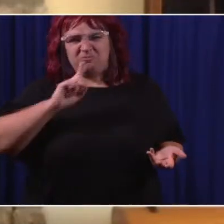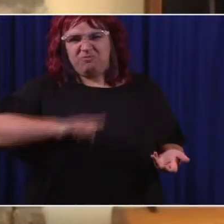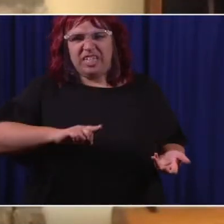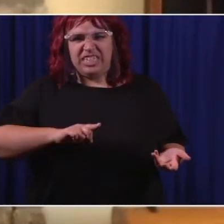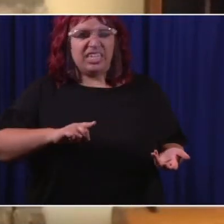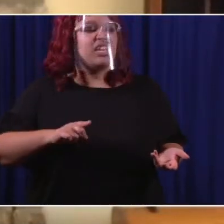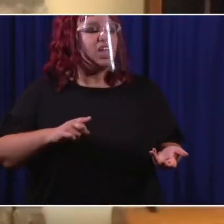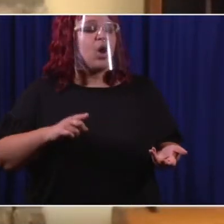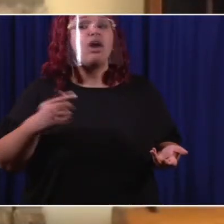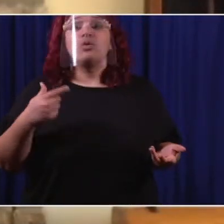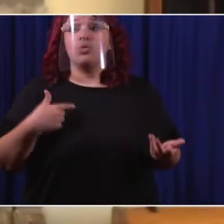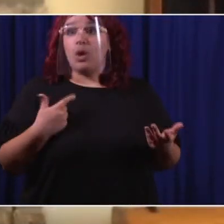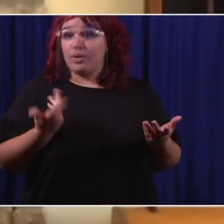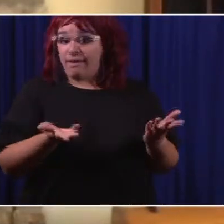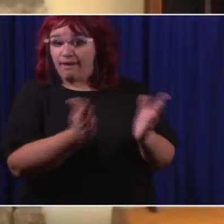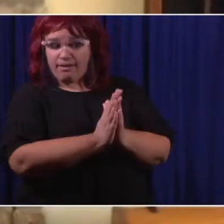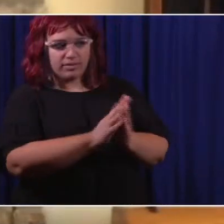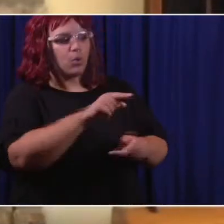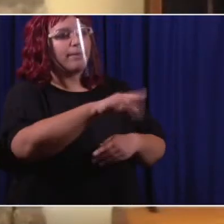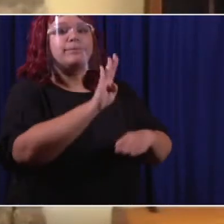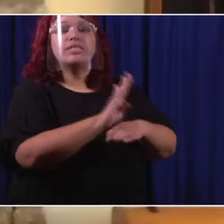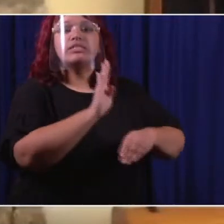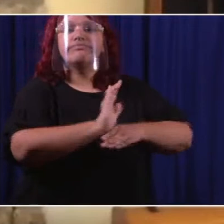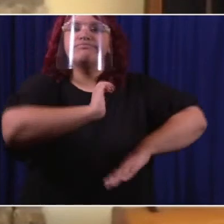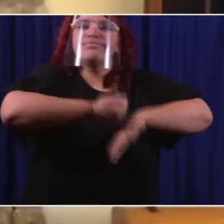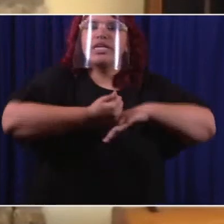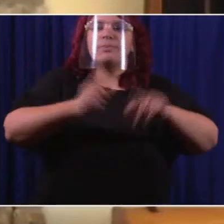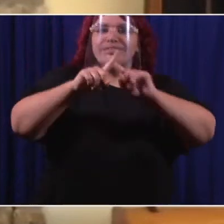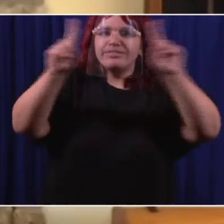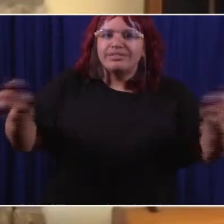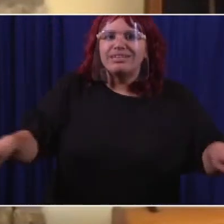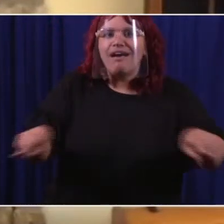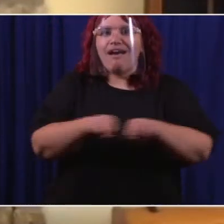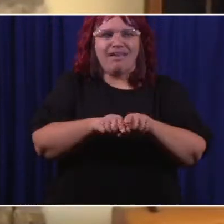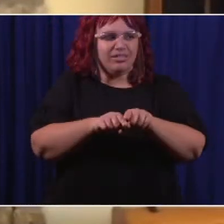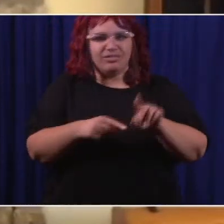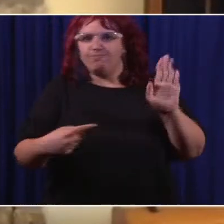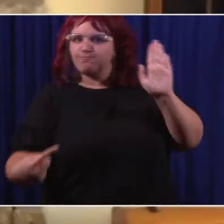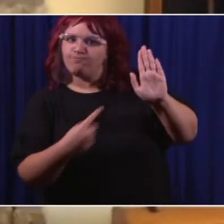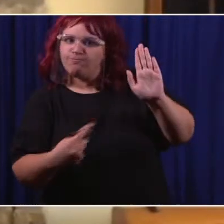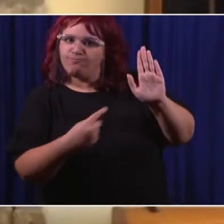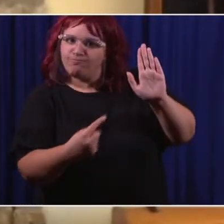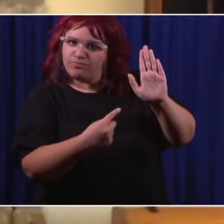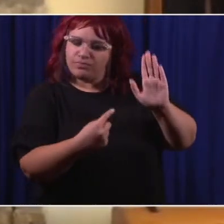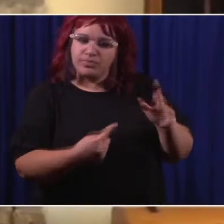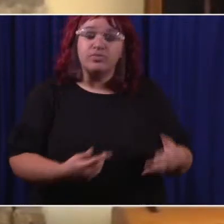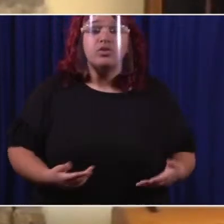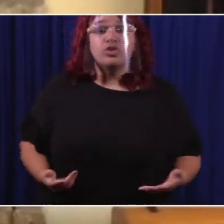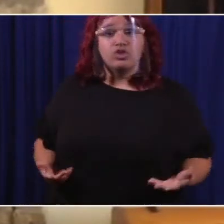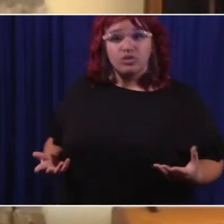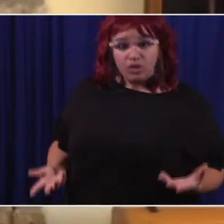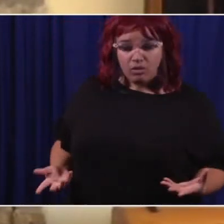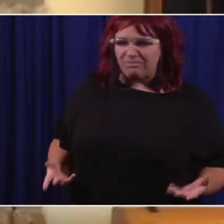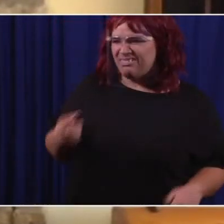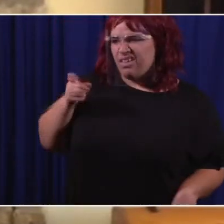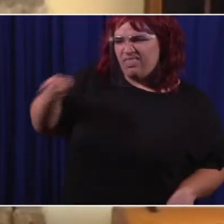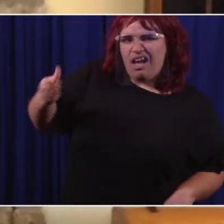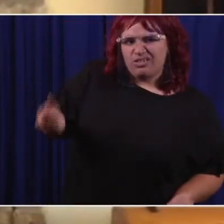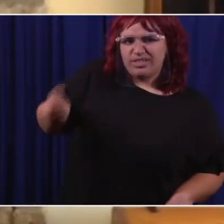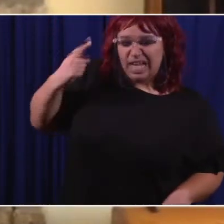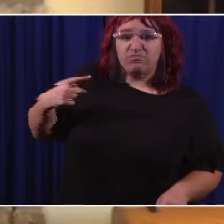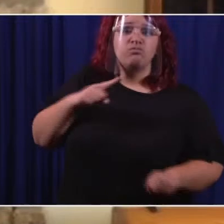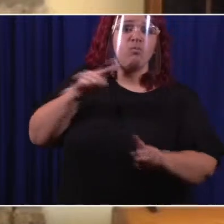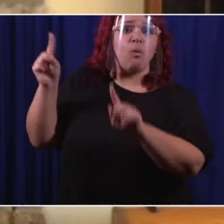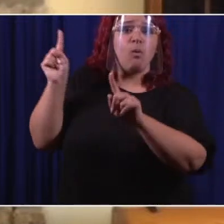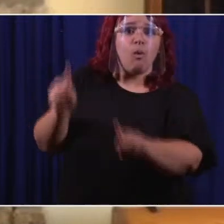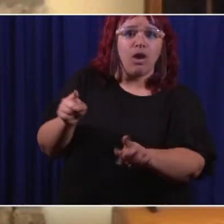signage is in place and to enforce that. They've noted that the directive as written is extremely difficult to enforce and places